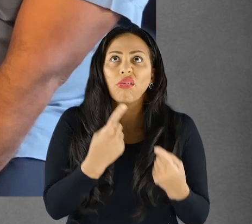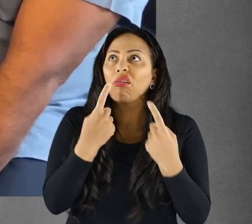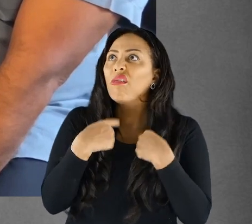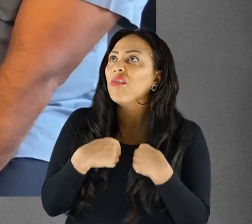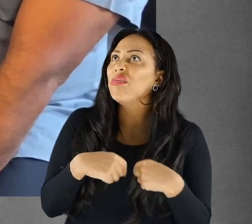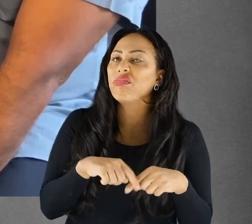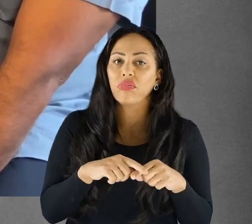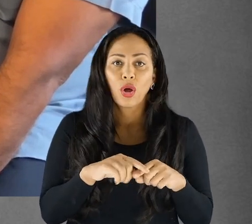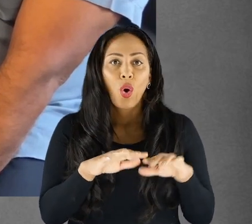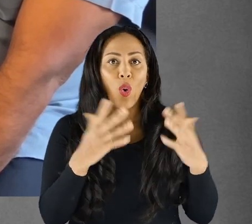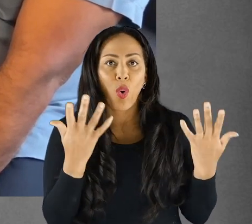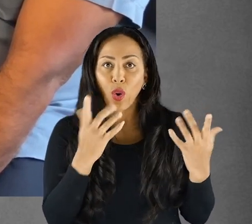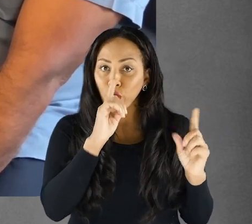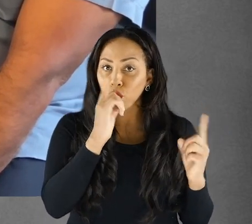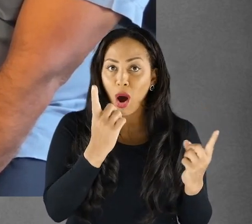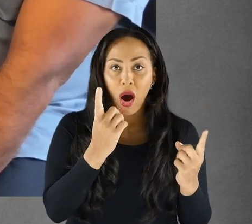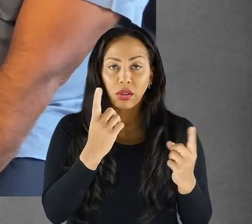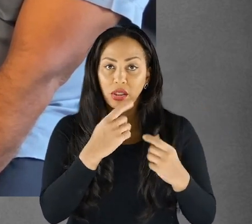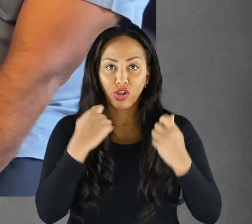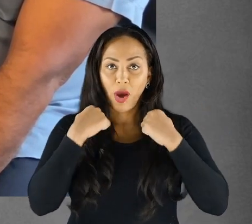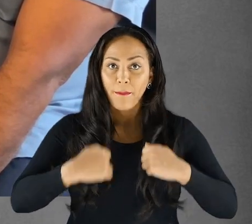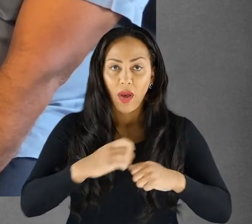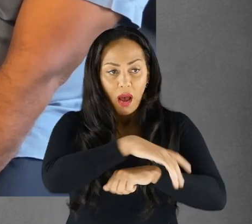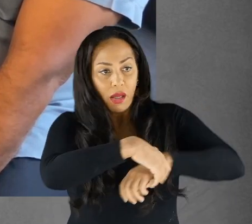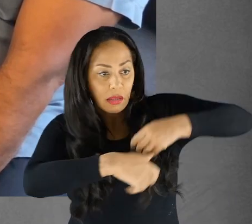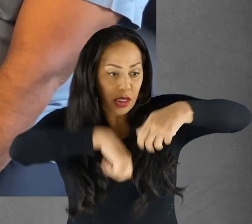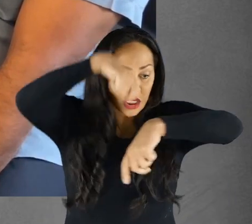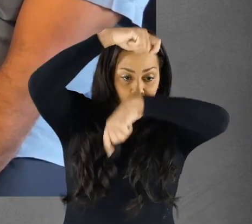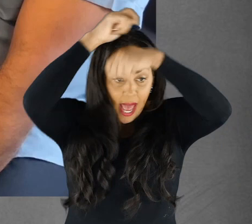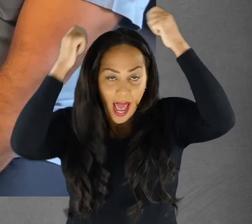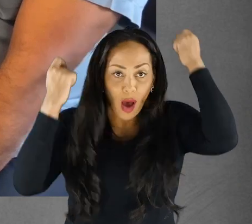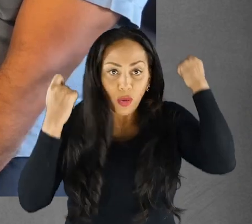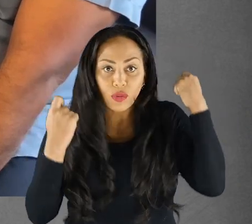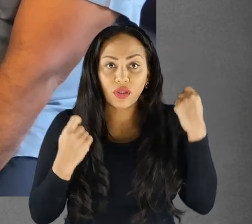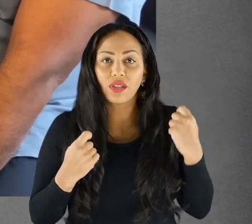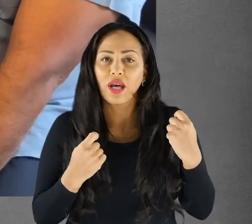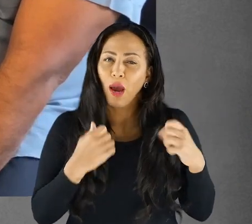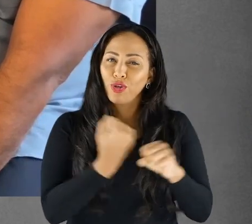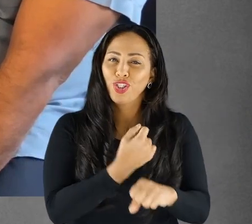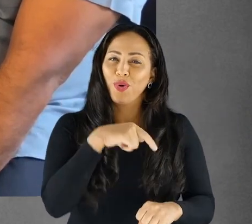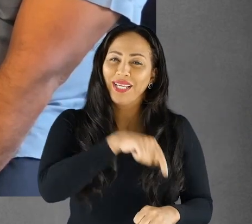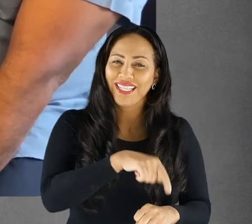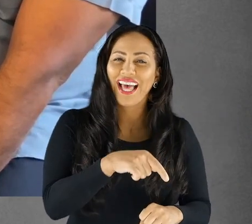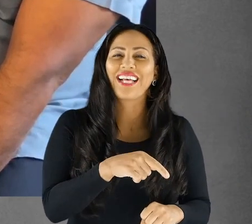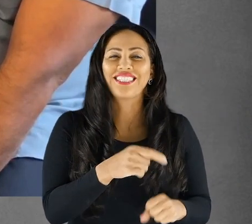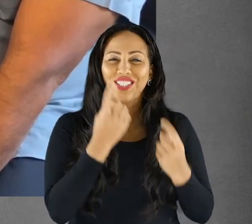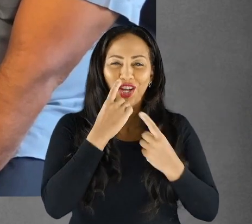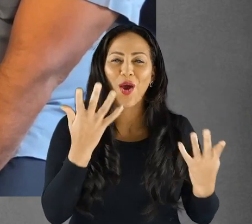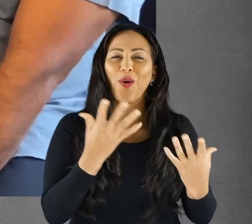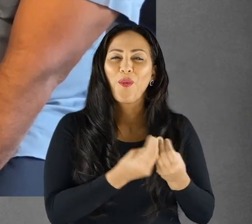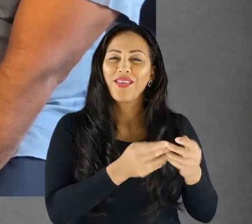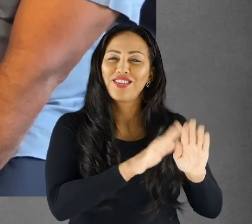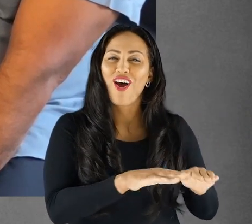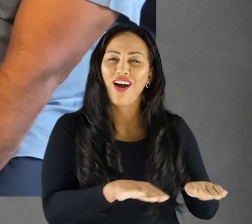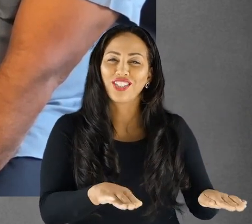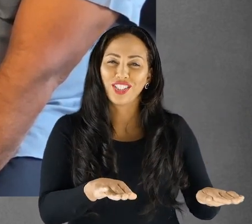does it mean when you're told, you know, what does it mean when you're stuck in a jumper and you can't get out, you know, and things like this, you know, for children with this show,